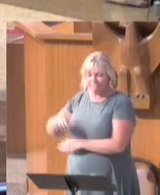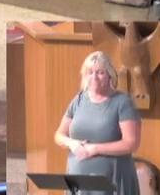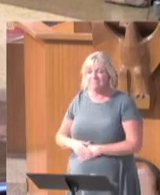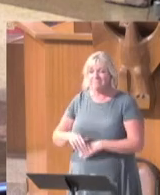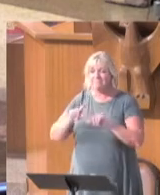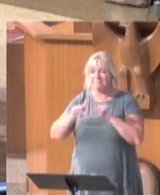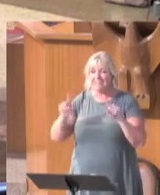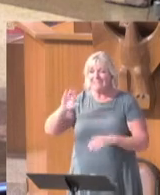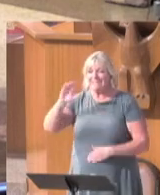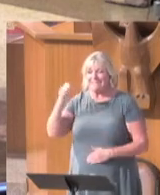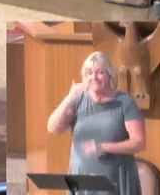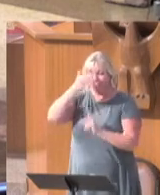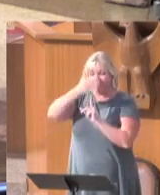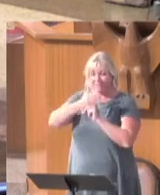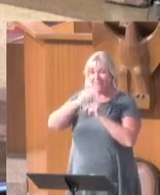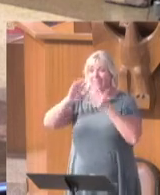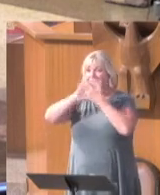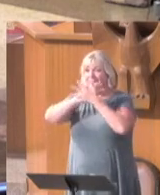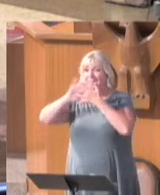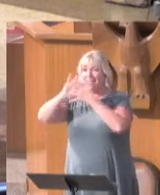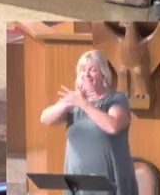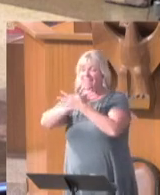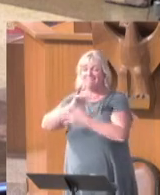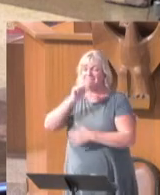no longer working.